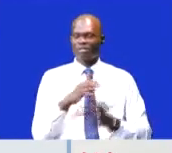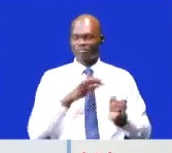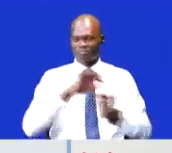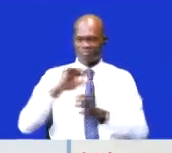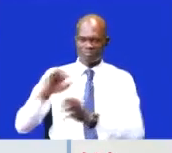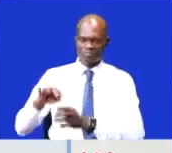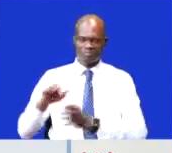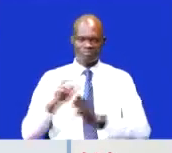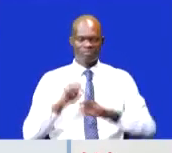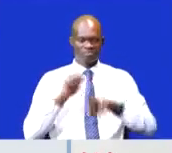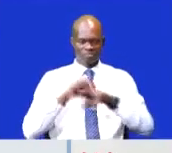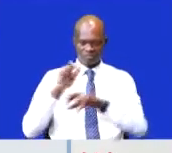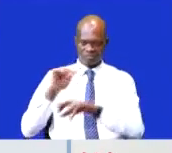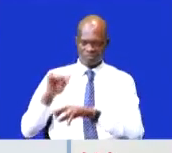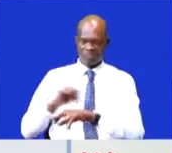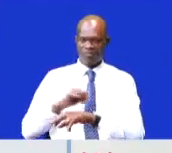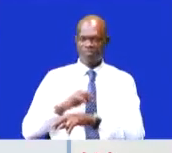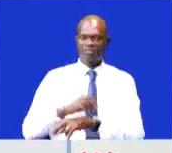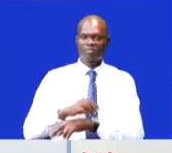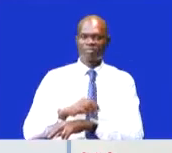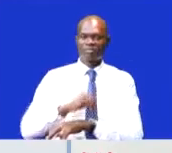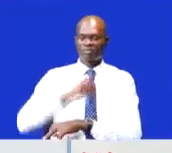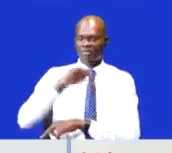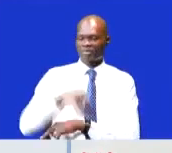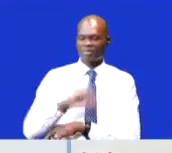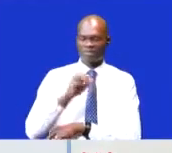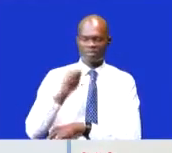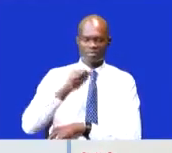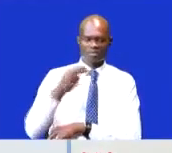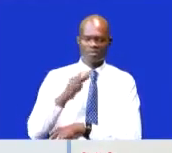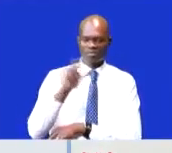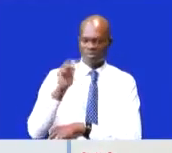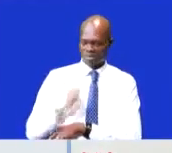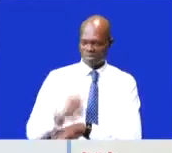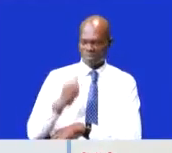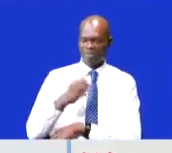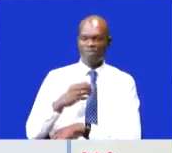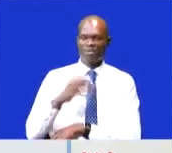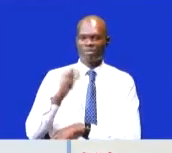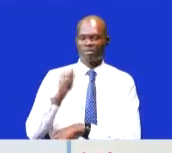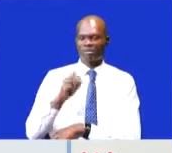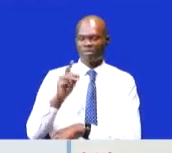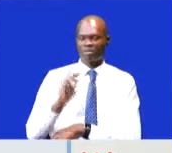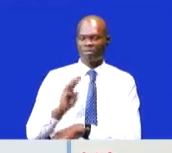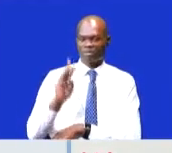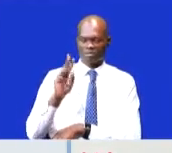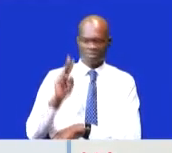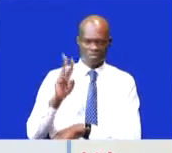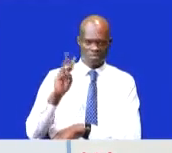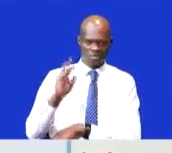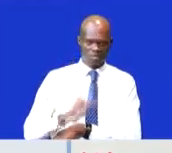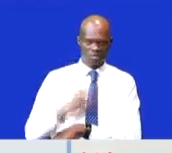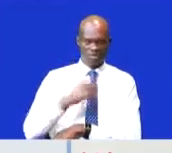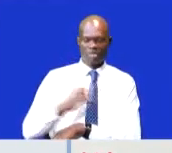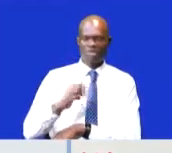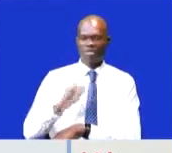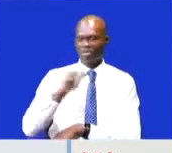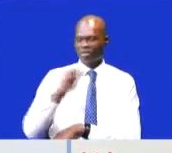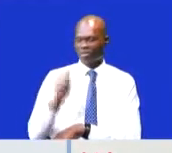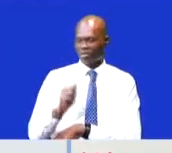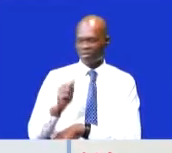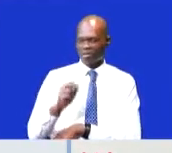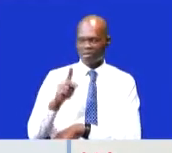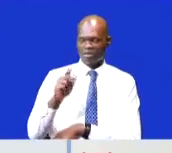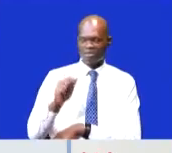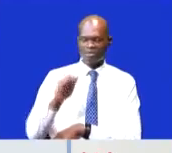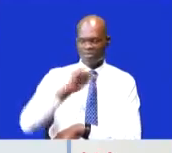ma Nyakach moluor Joshua Dumawuor kod gavana ma Nairobi County Johnson Sakaja bende koro ni ogo dhoge piny ka